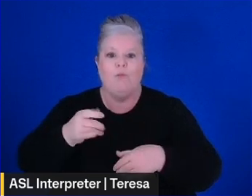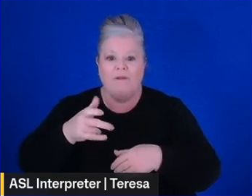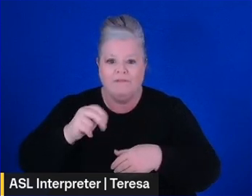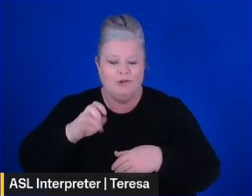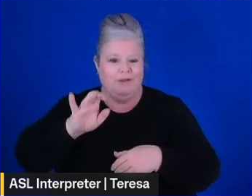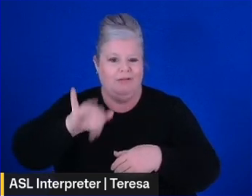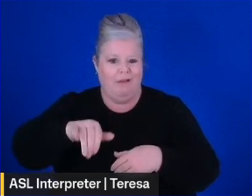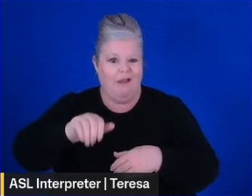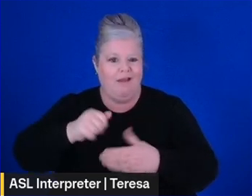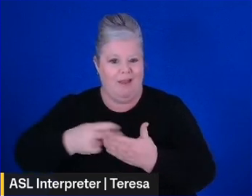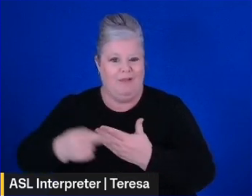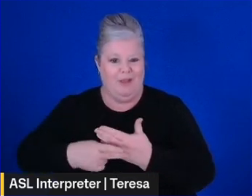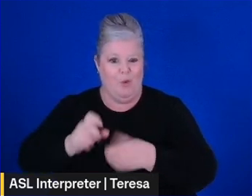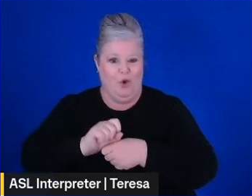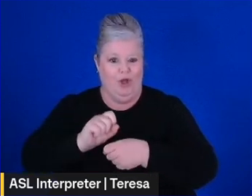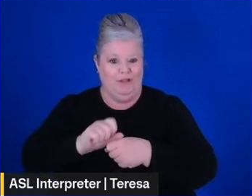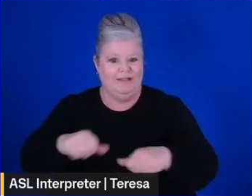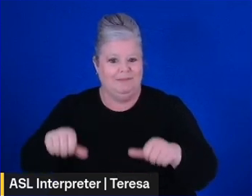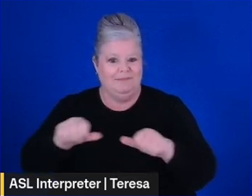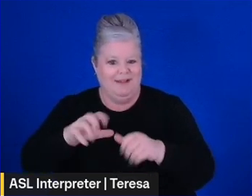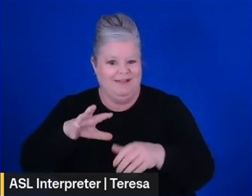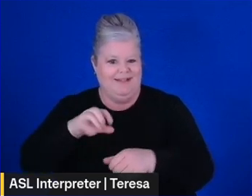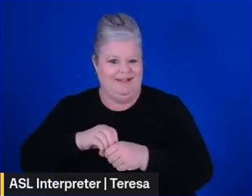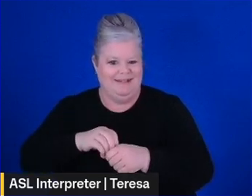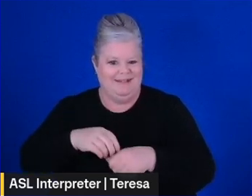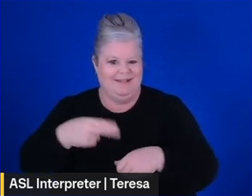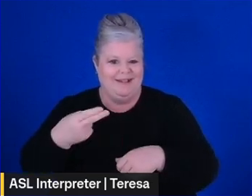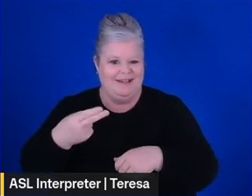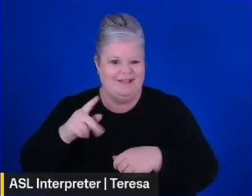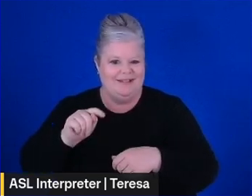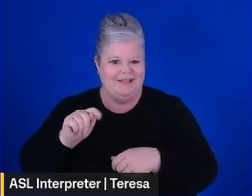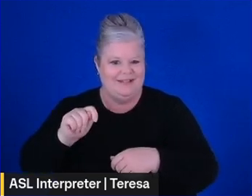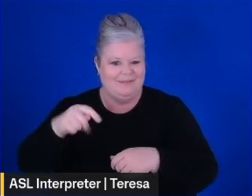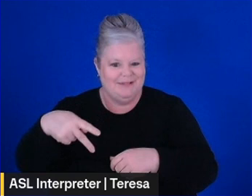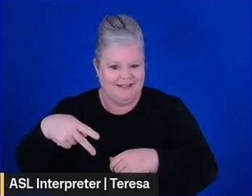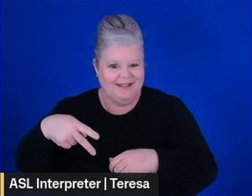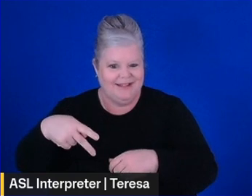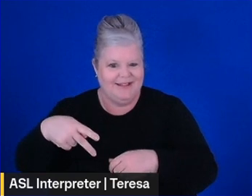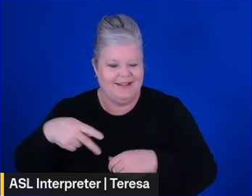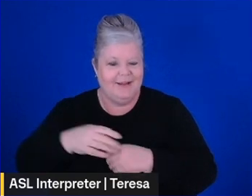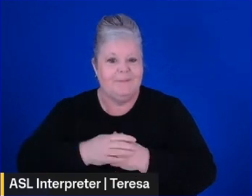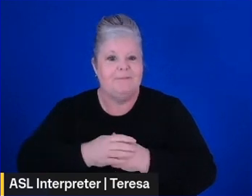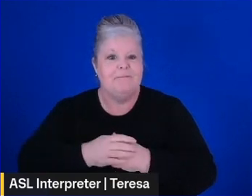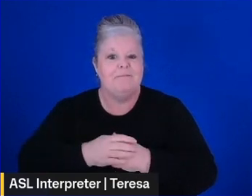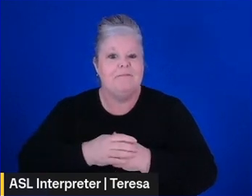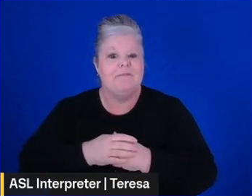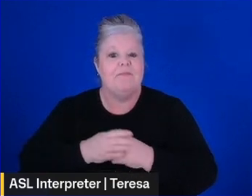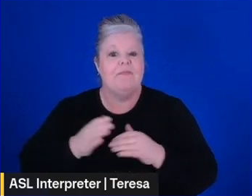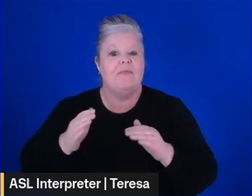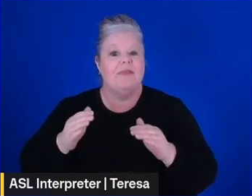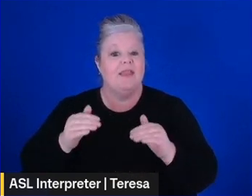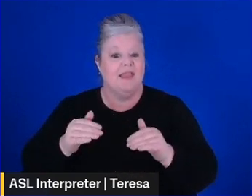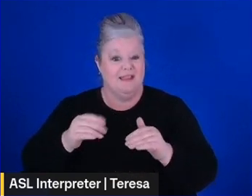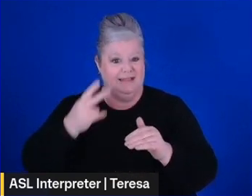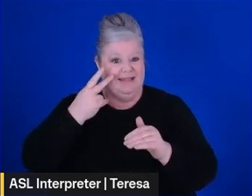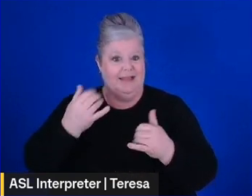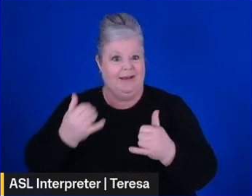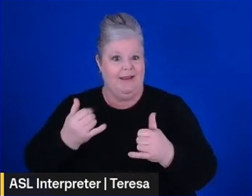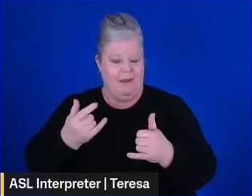workspace in HTTP Terraform. So I click on the link. And as you can see, you can